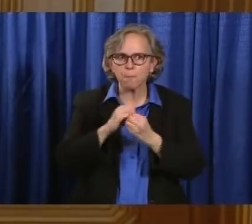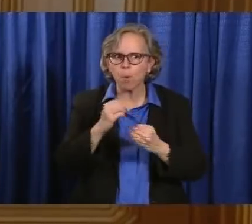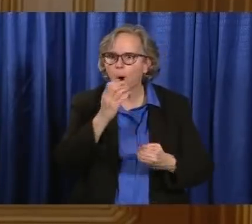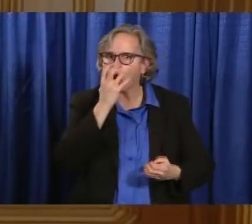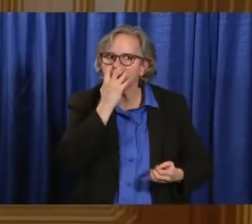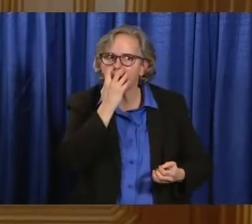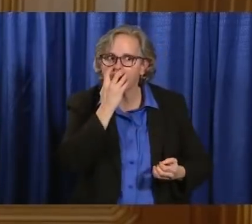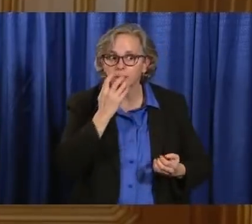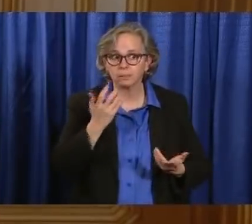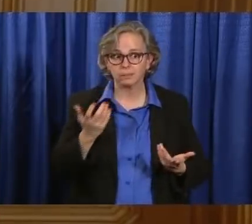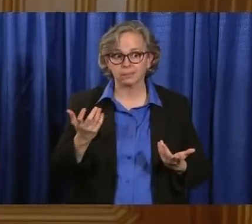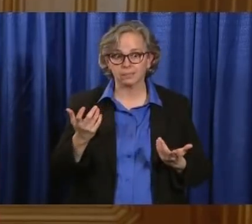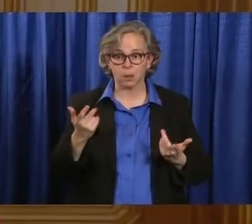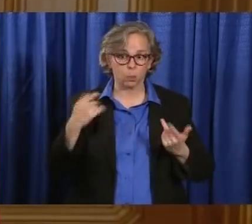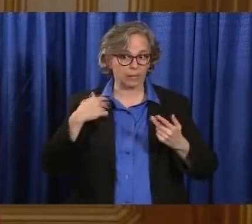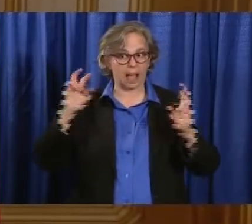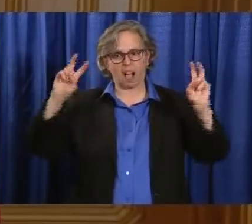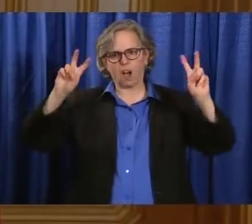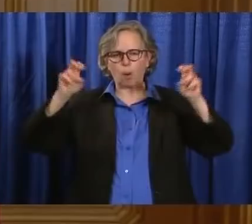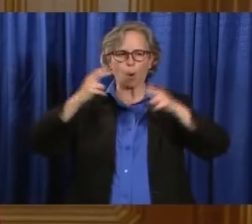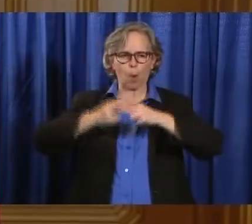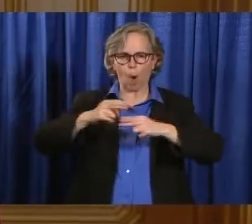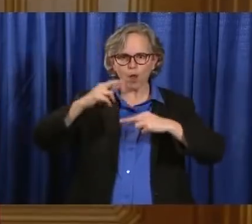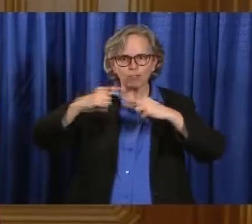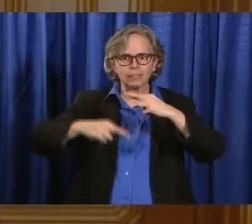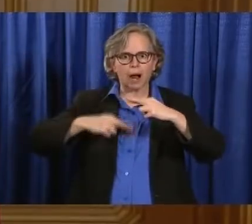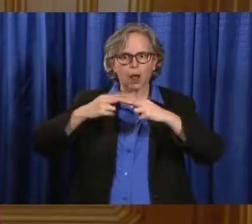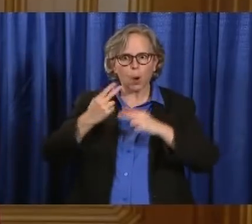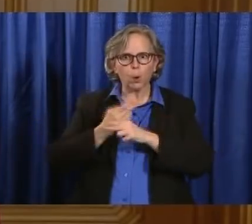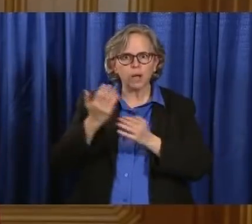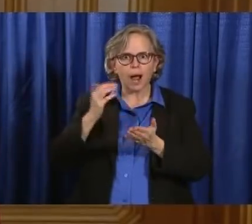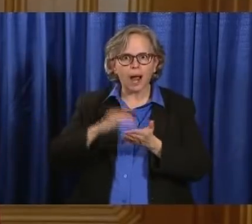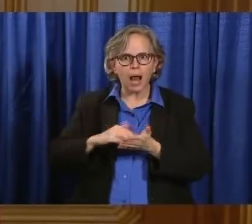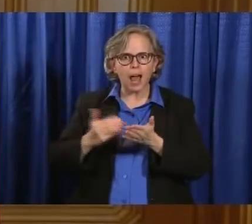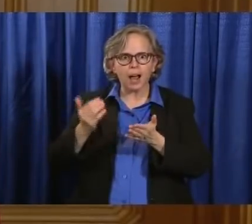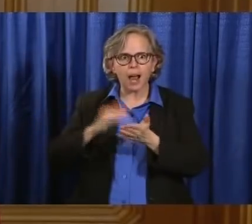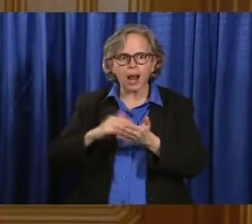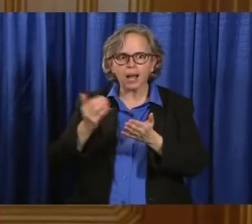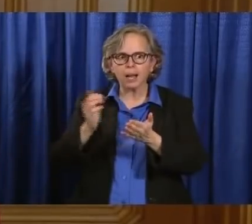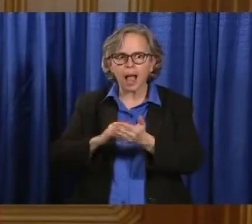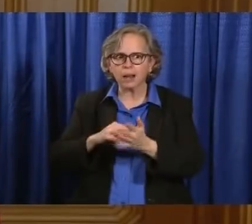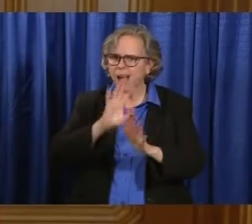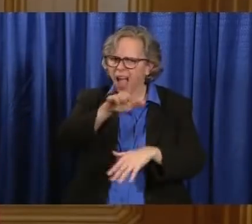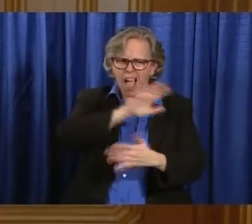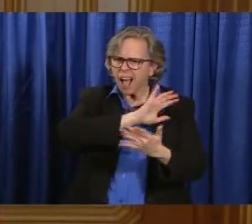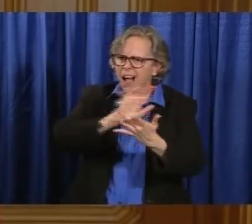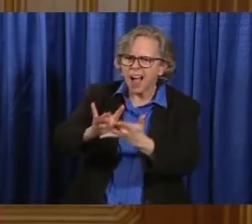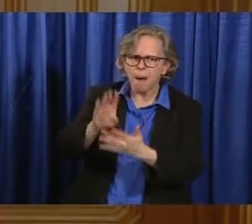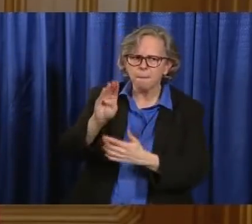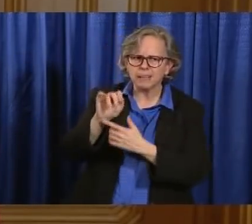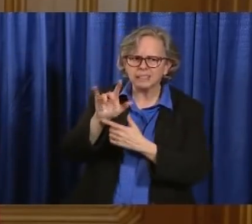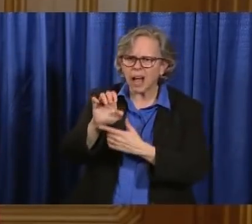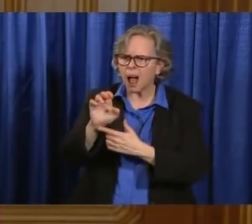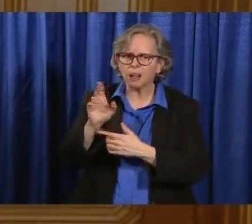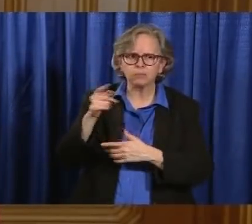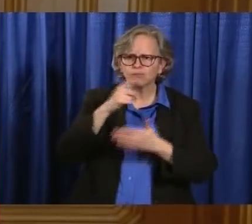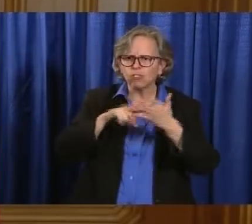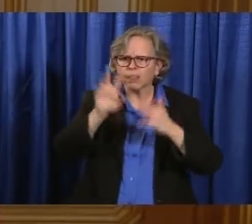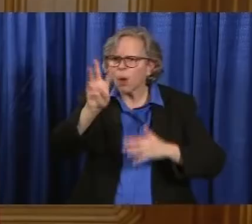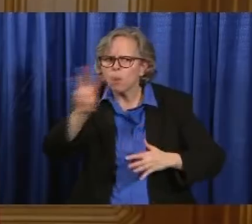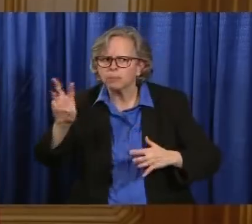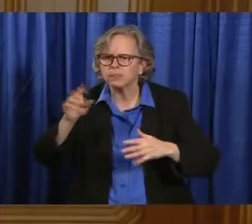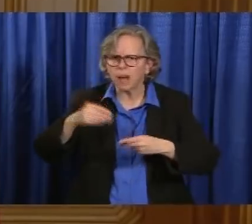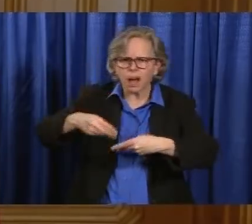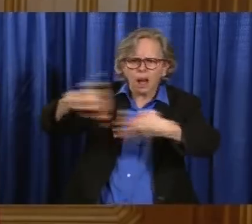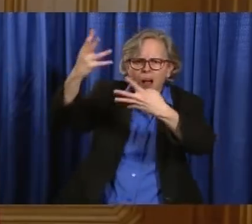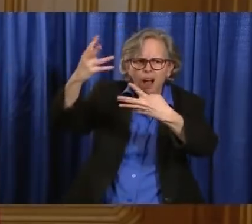So gather those up and go into Battelle on the webpage. Again, this is something that we're